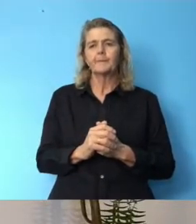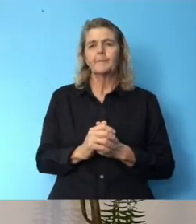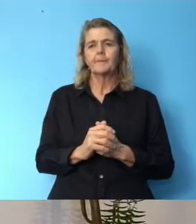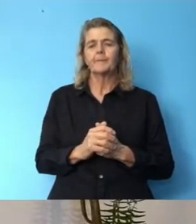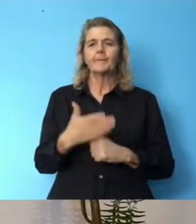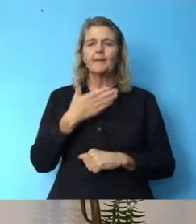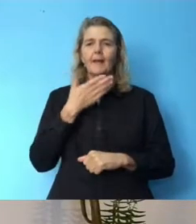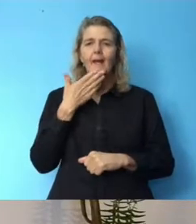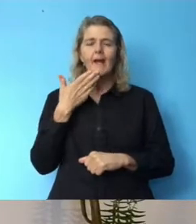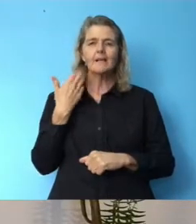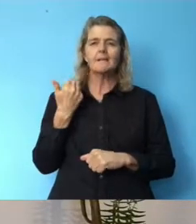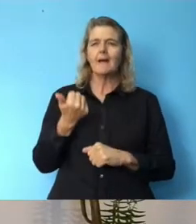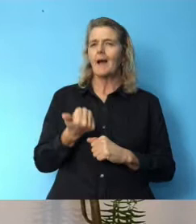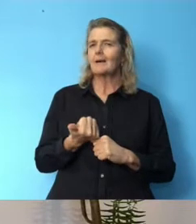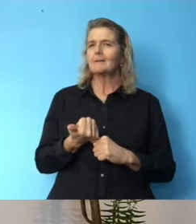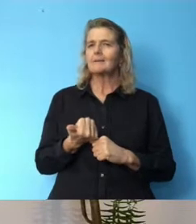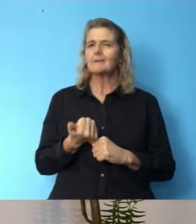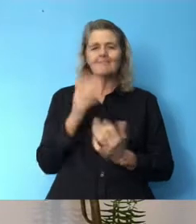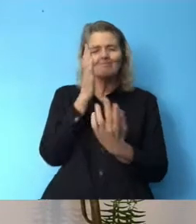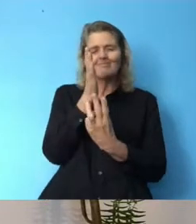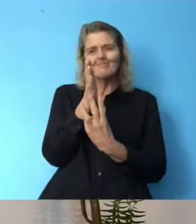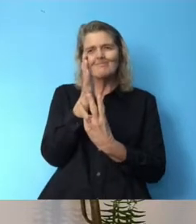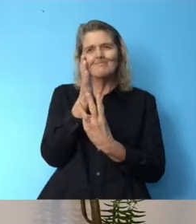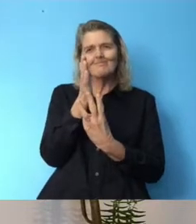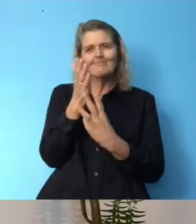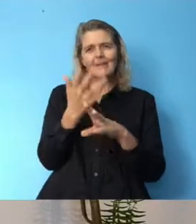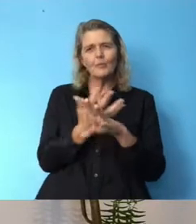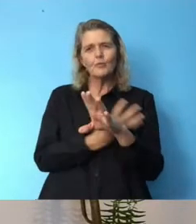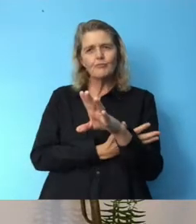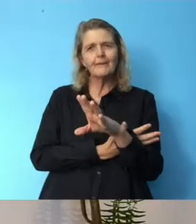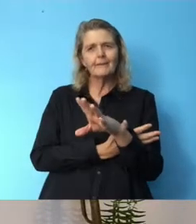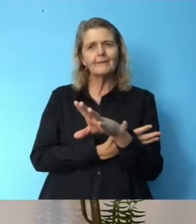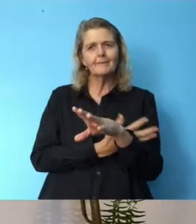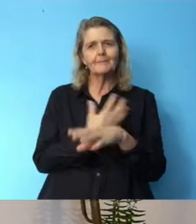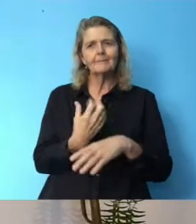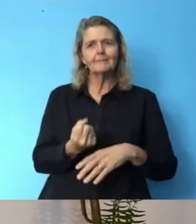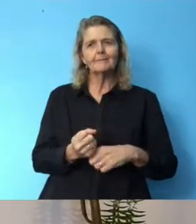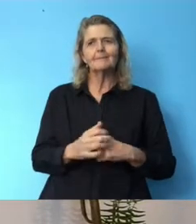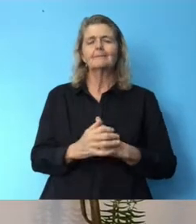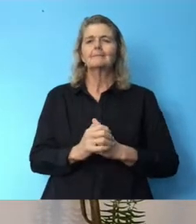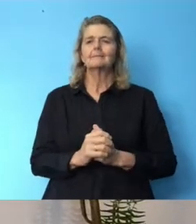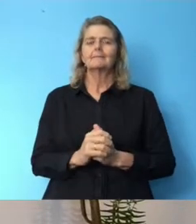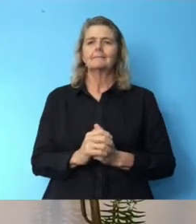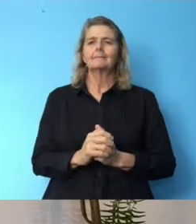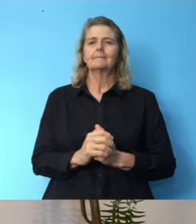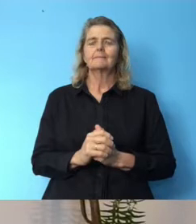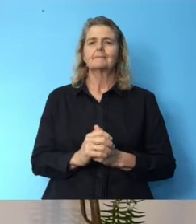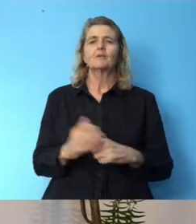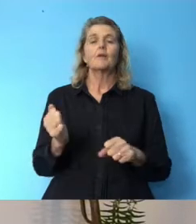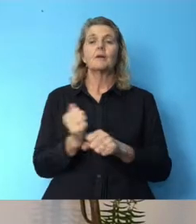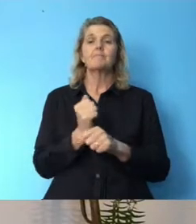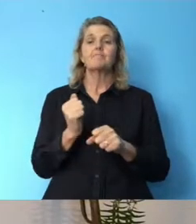Yeah, nice. So we've got a really nice mid green there. And then I'm going to